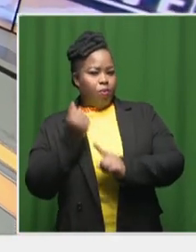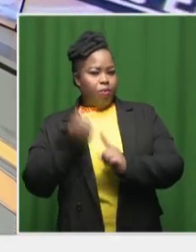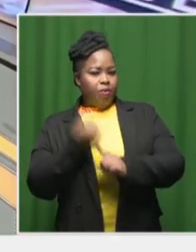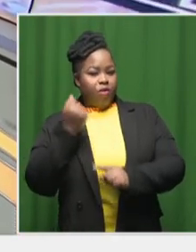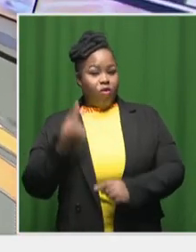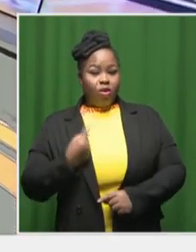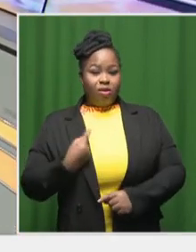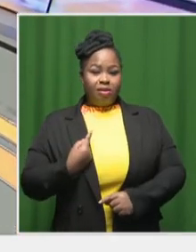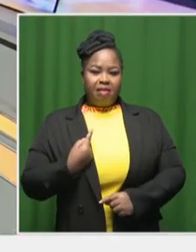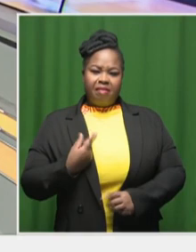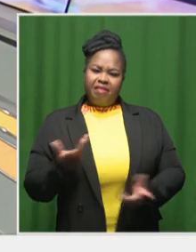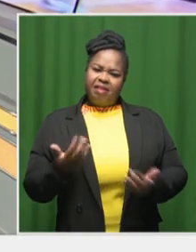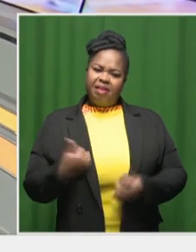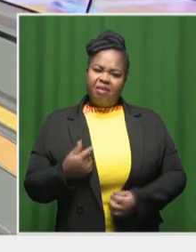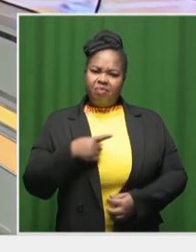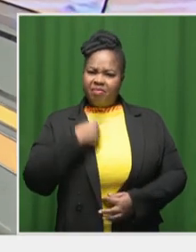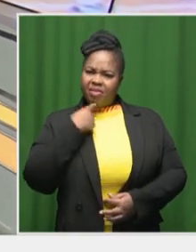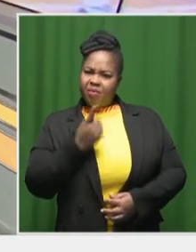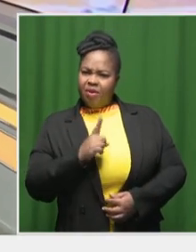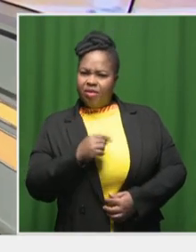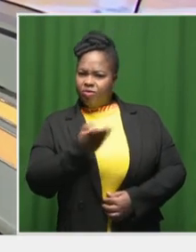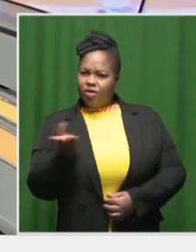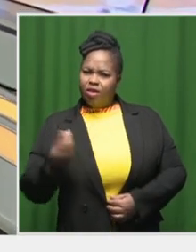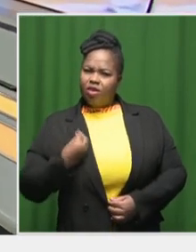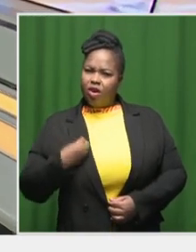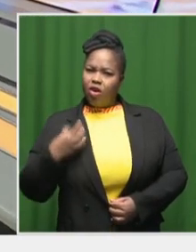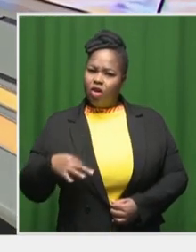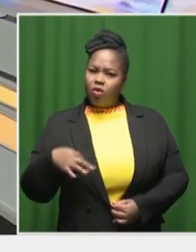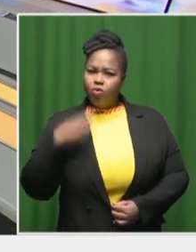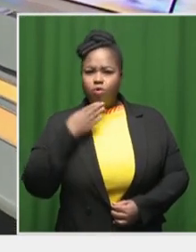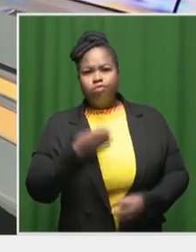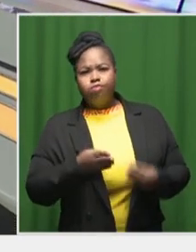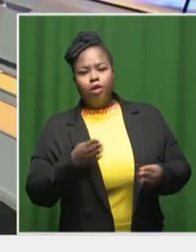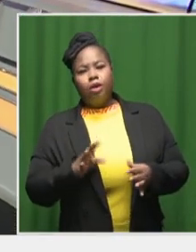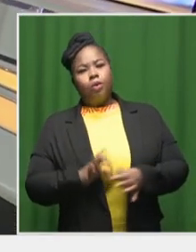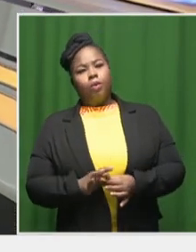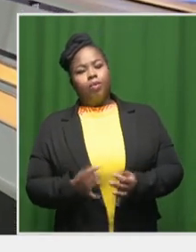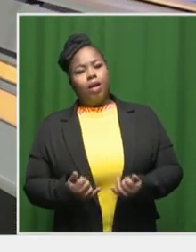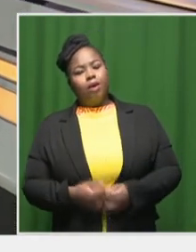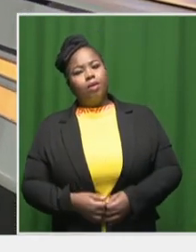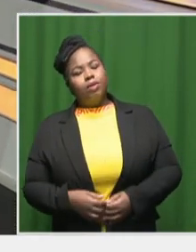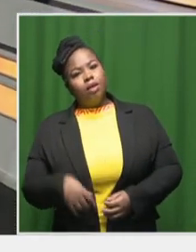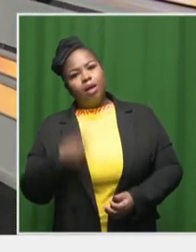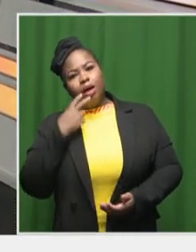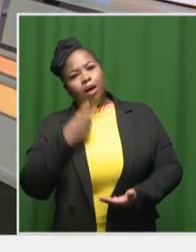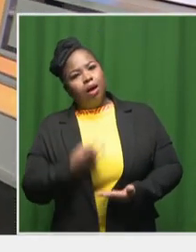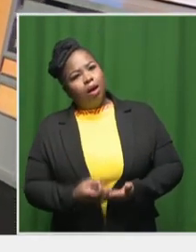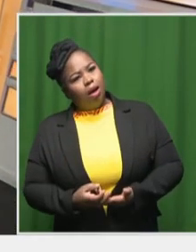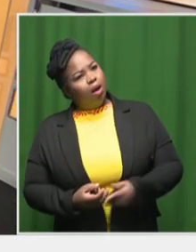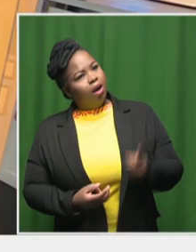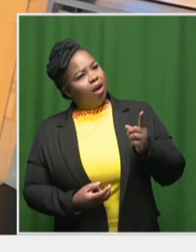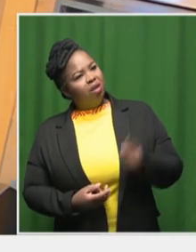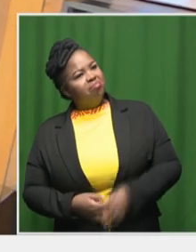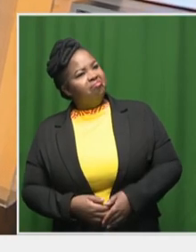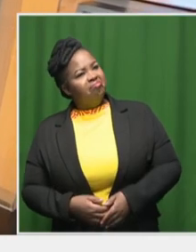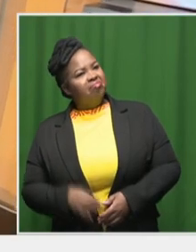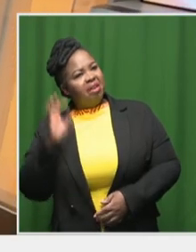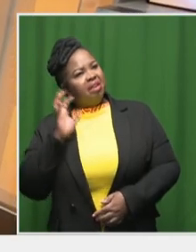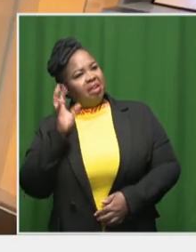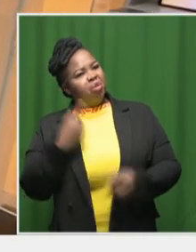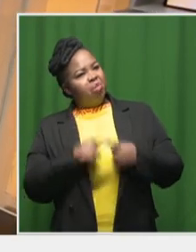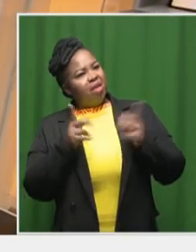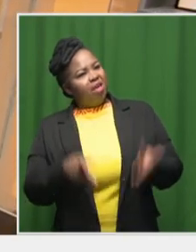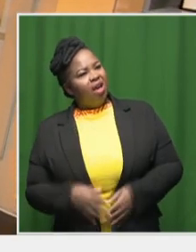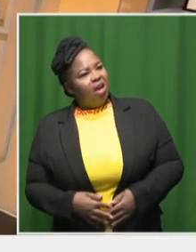set for yourself. What do you say to the young girl sitting at home now whose parents are just like, no, you can't be a netball player, you can't